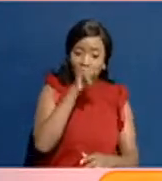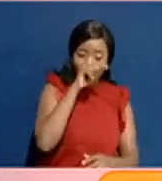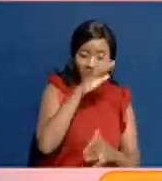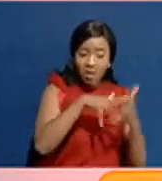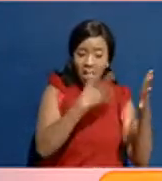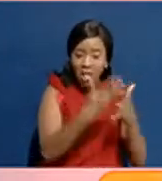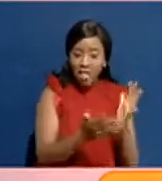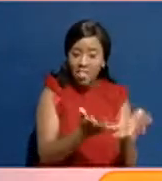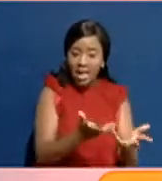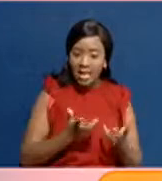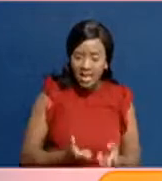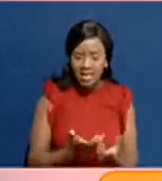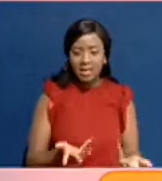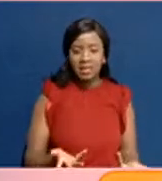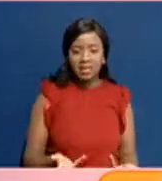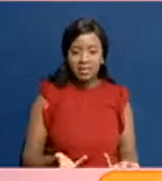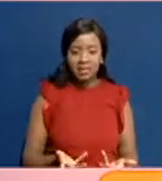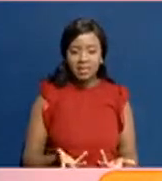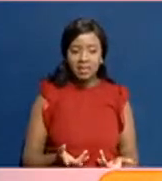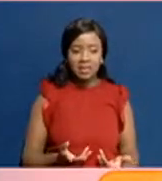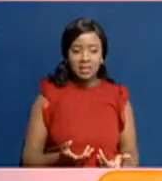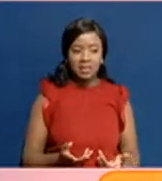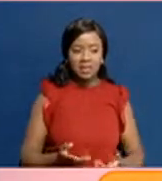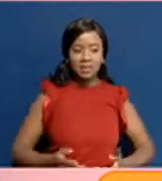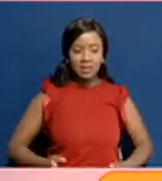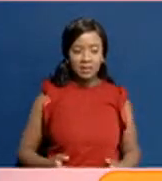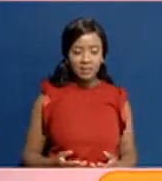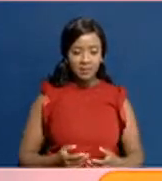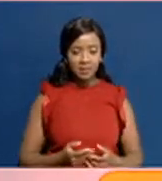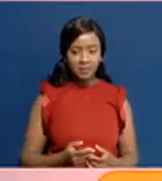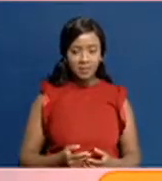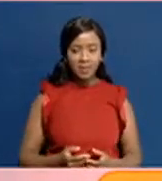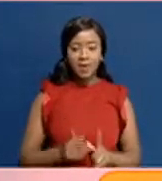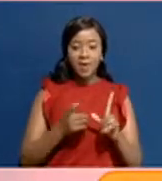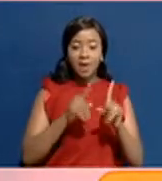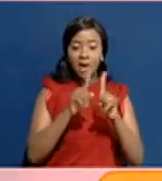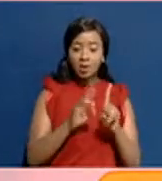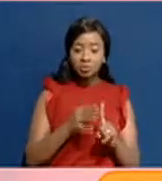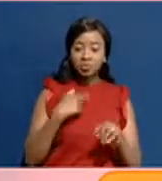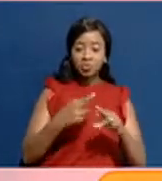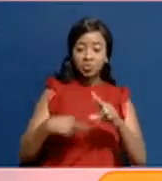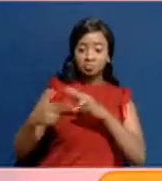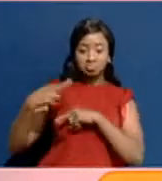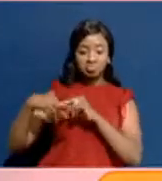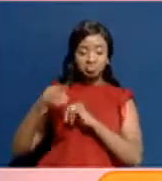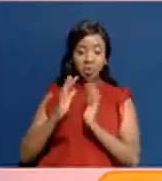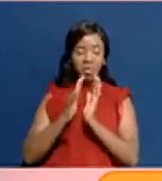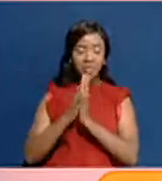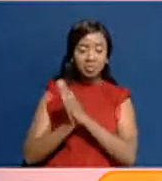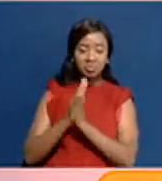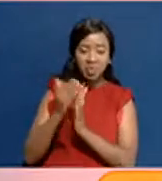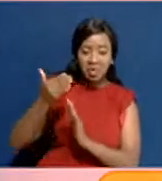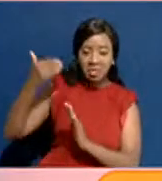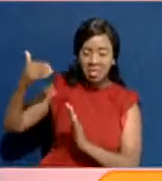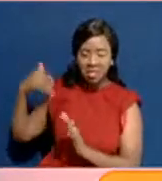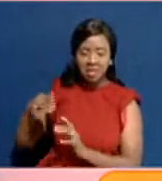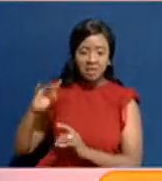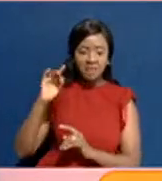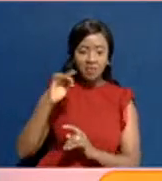country. And then when you look at the history of KEMSA and other scandals, the COVID